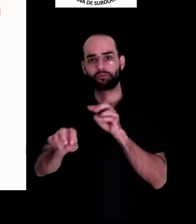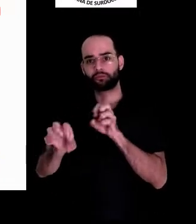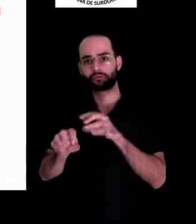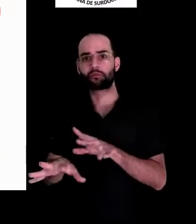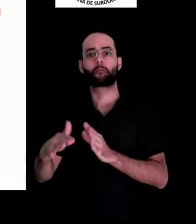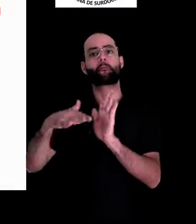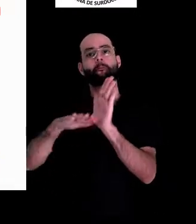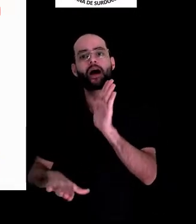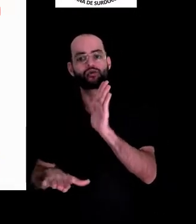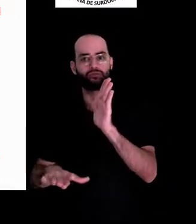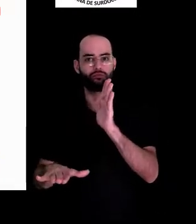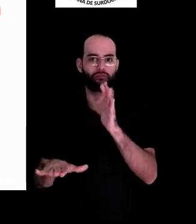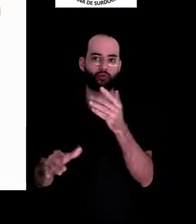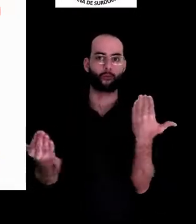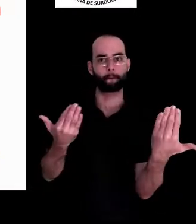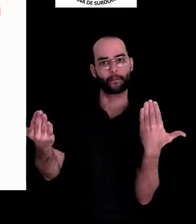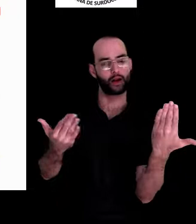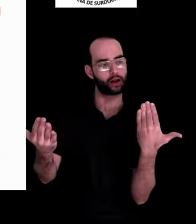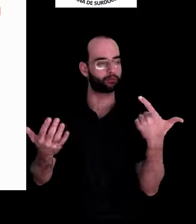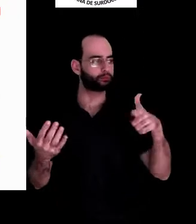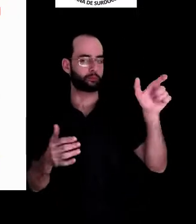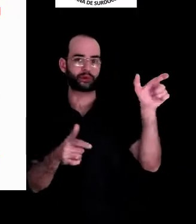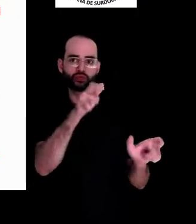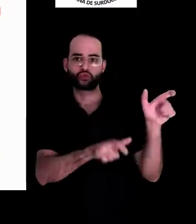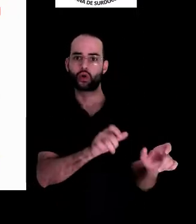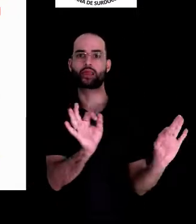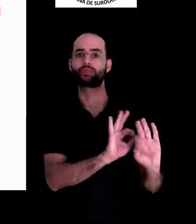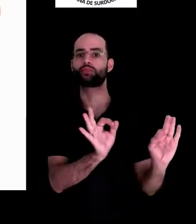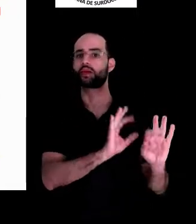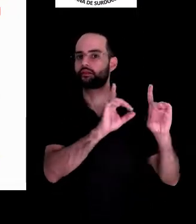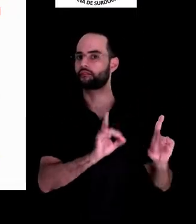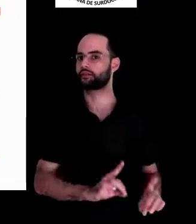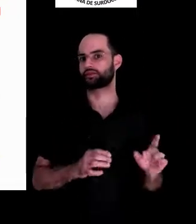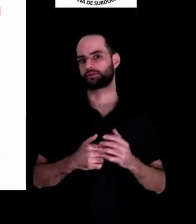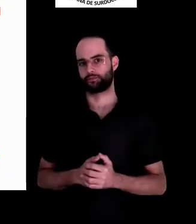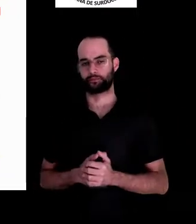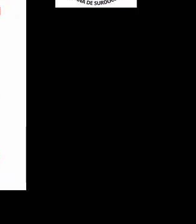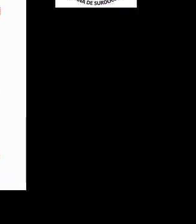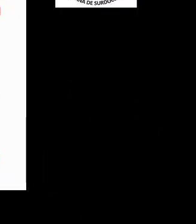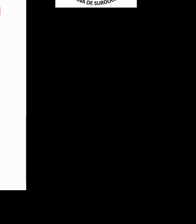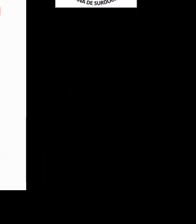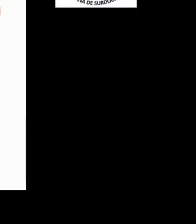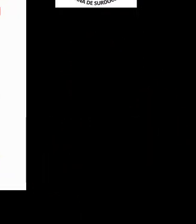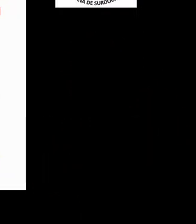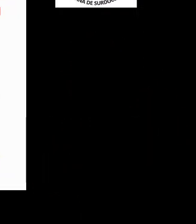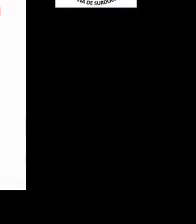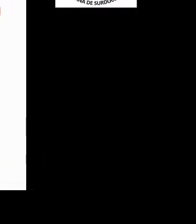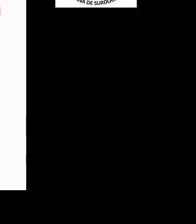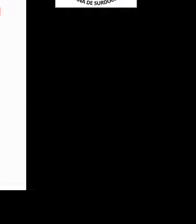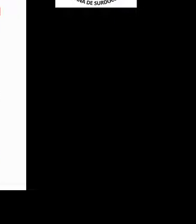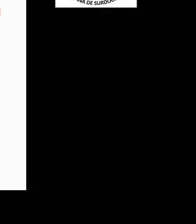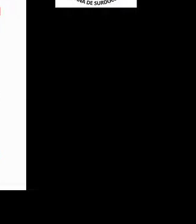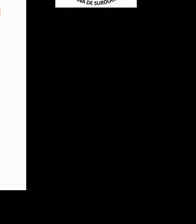disability. One line down in red ink centralized is written, they are